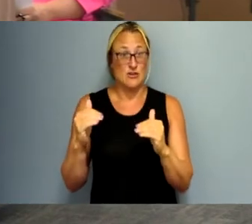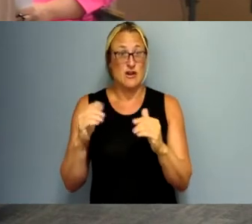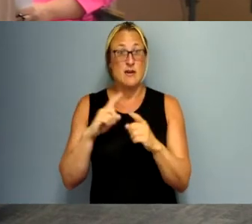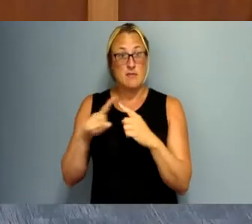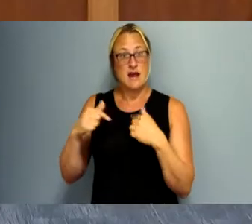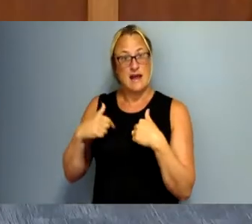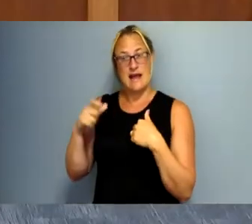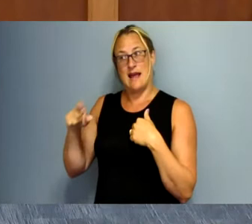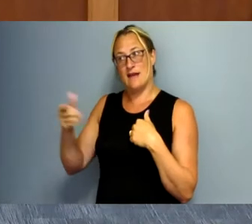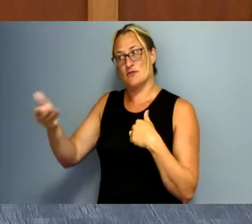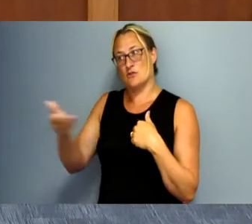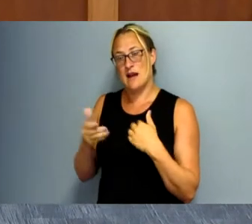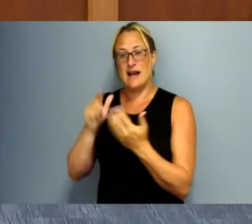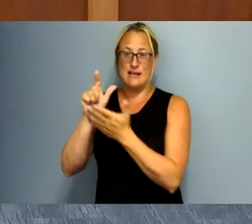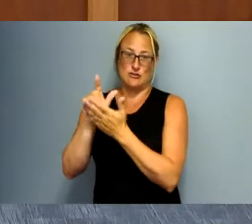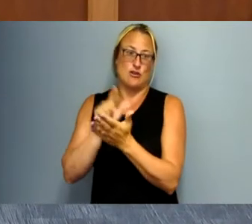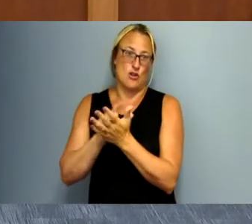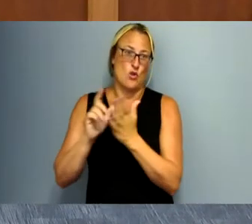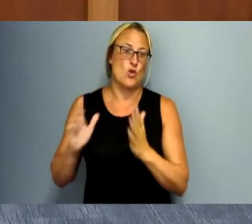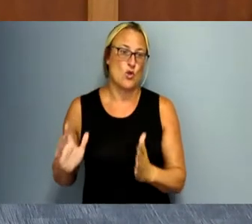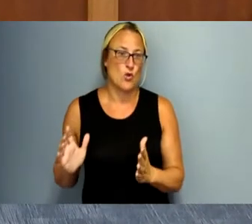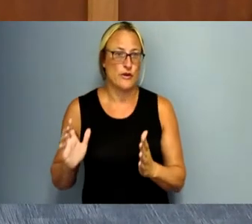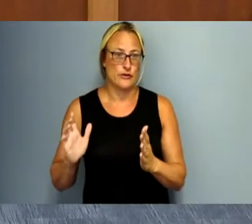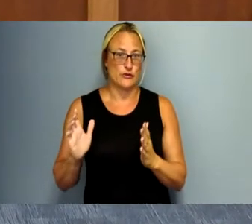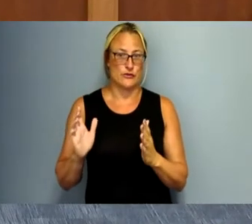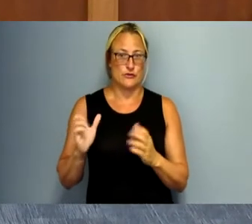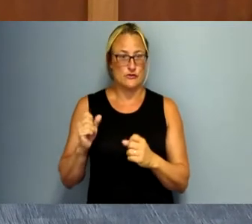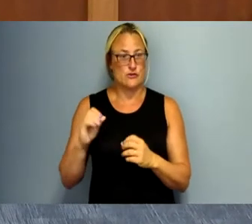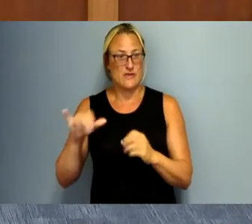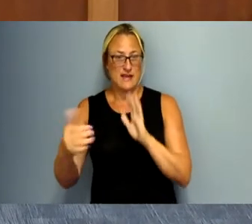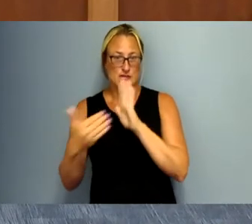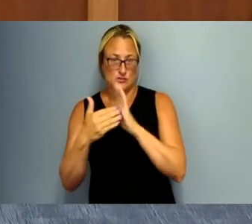I went through this. Thank you.